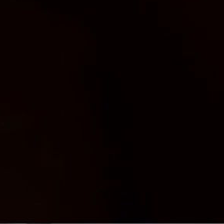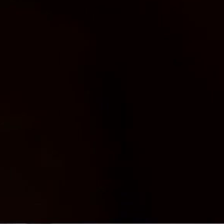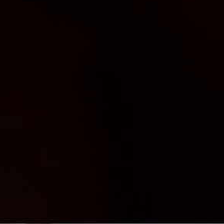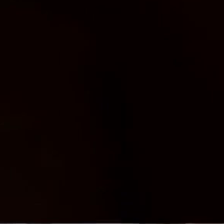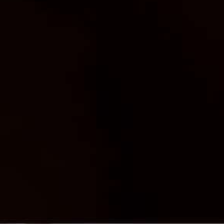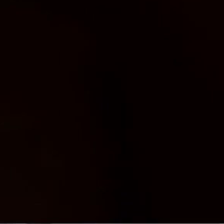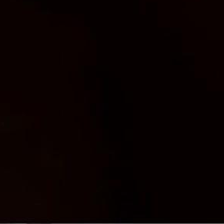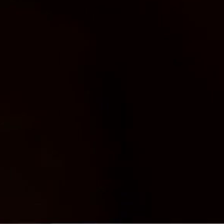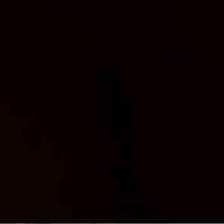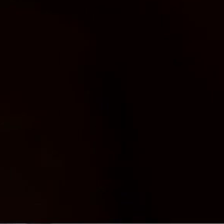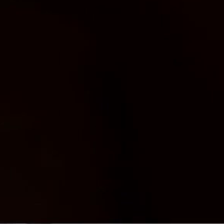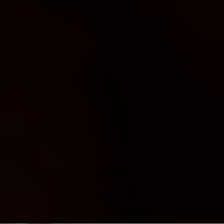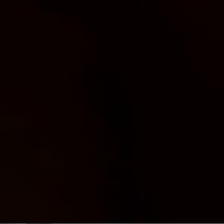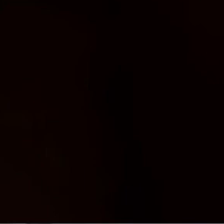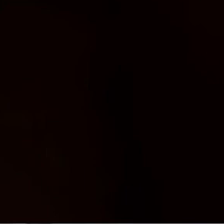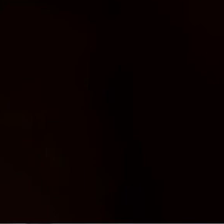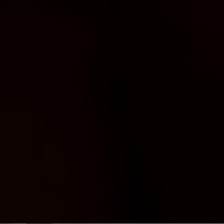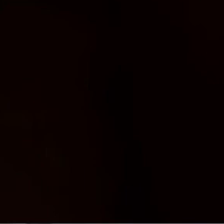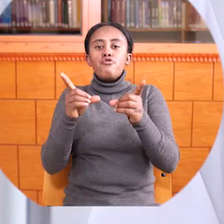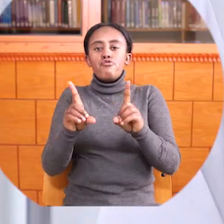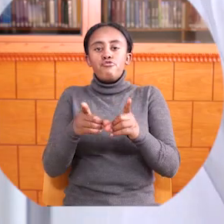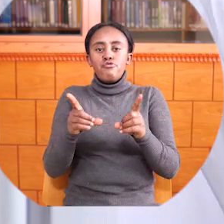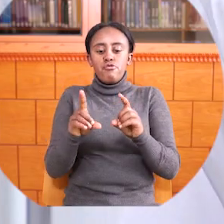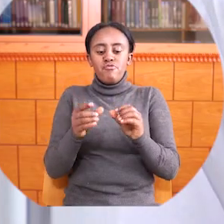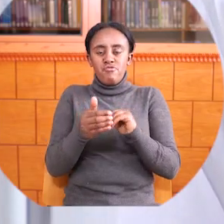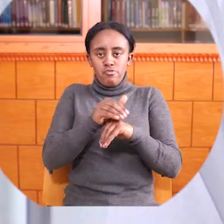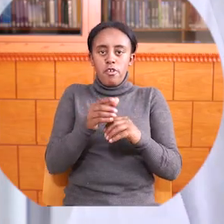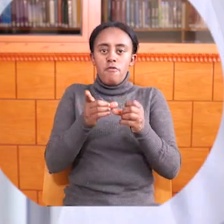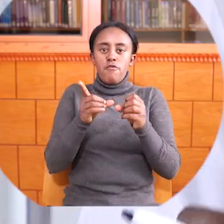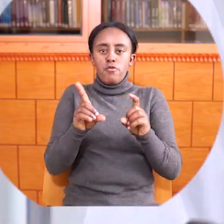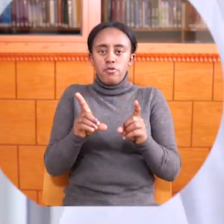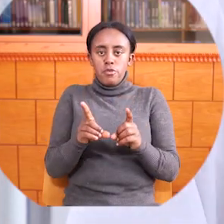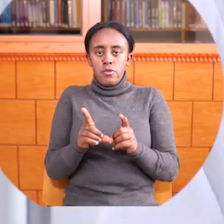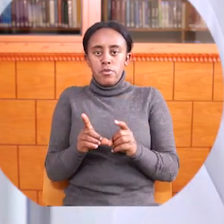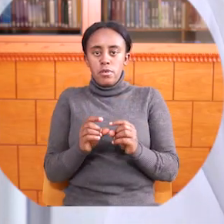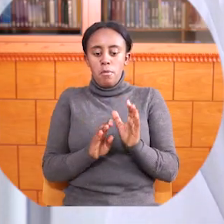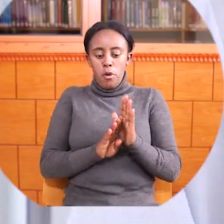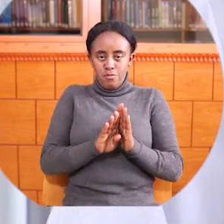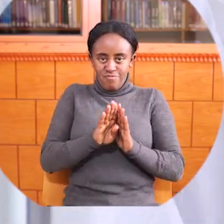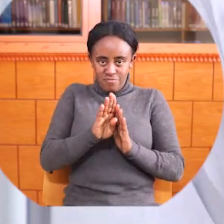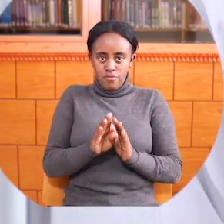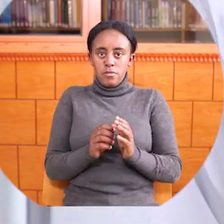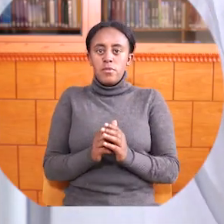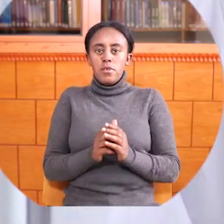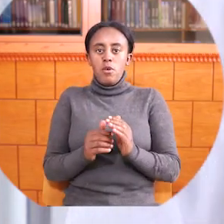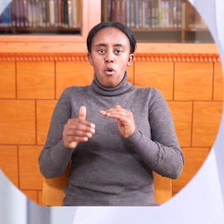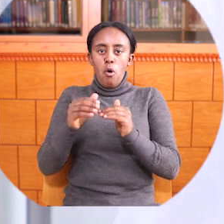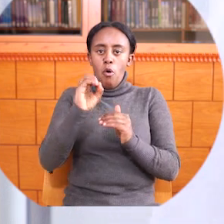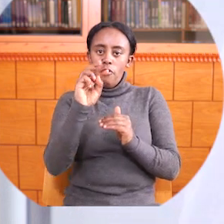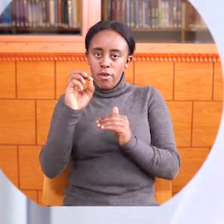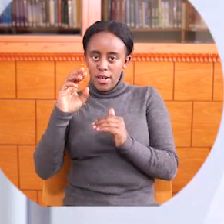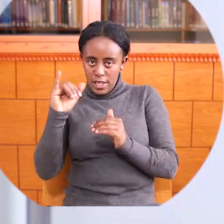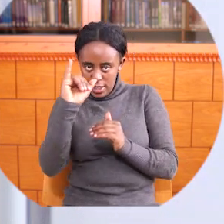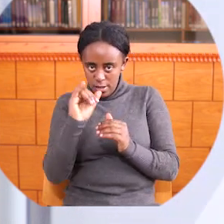includes the container which is called fruit. Fruit is a matured ovary. When the ovary is